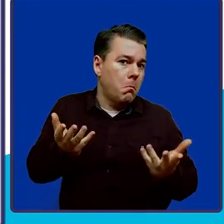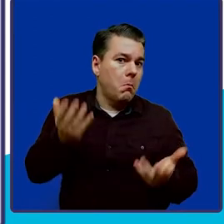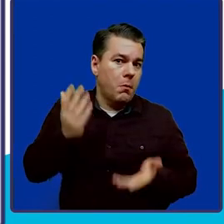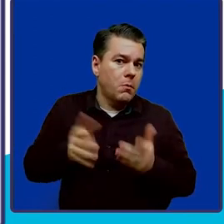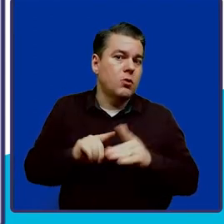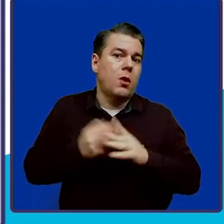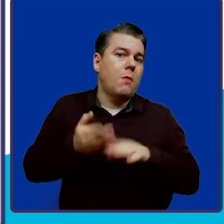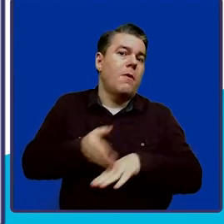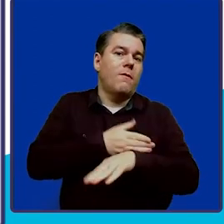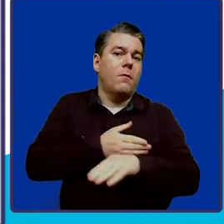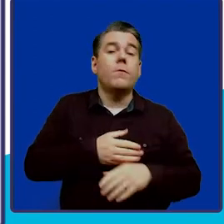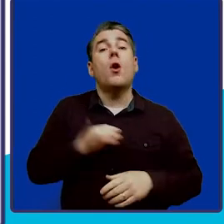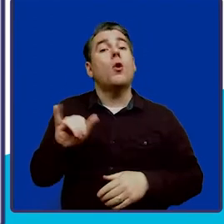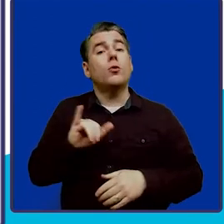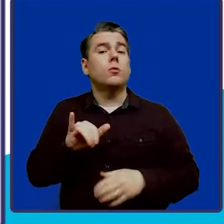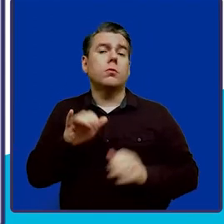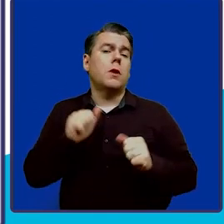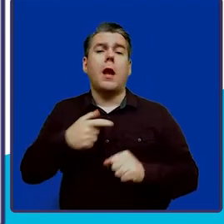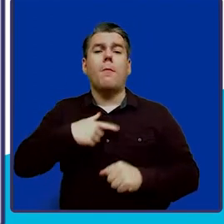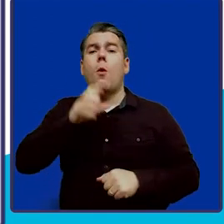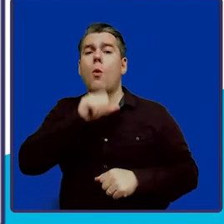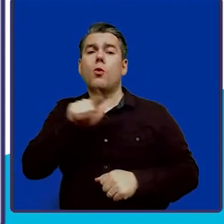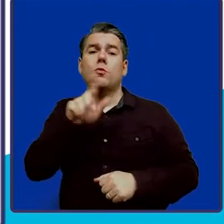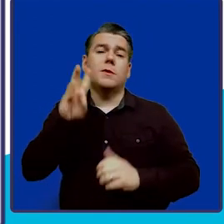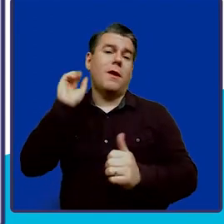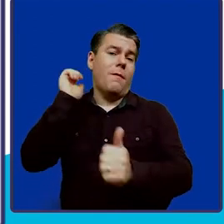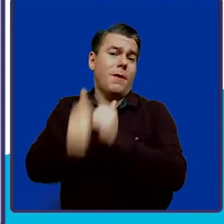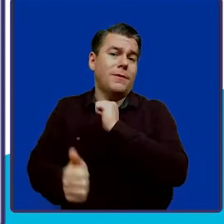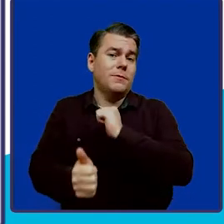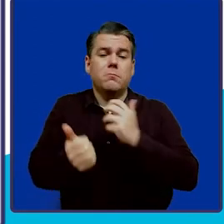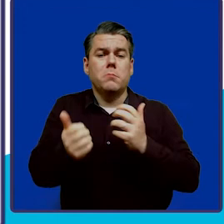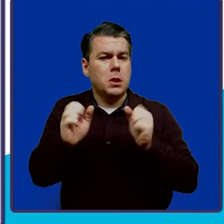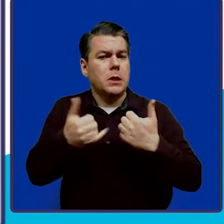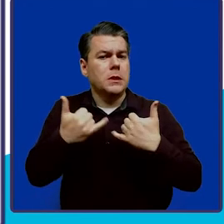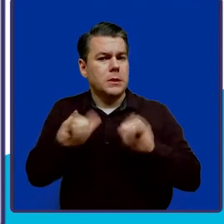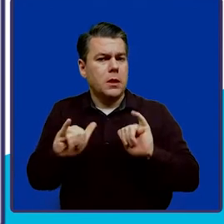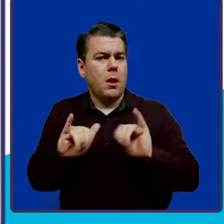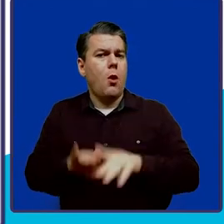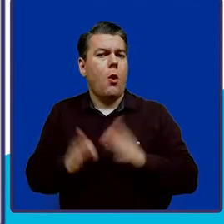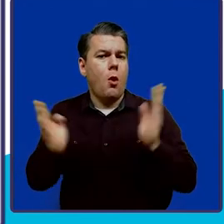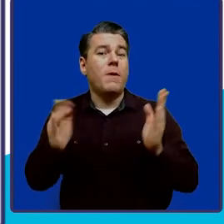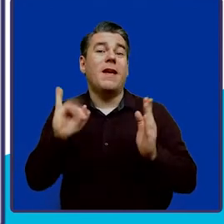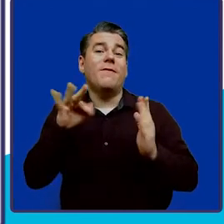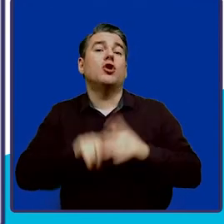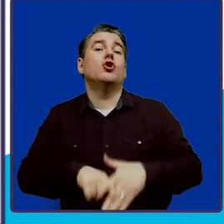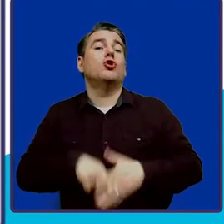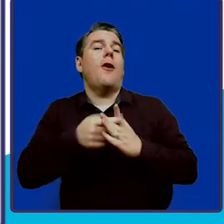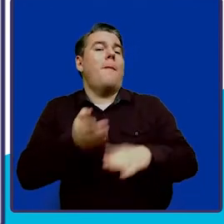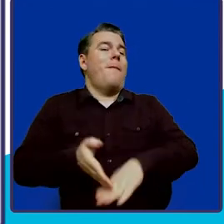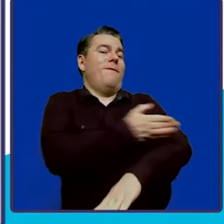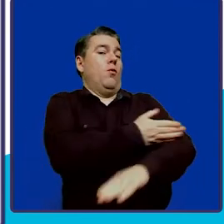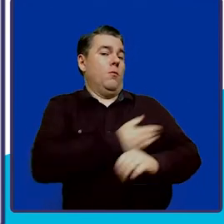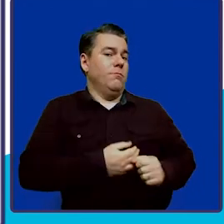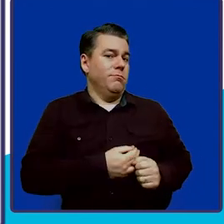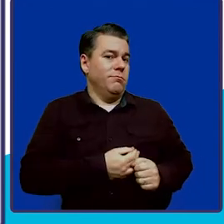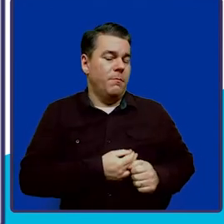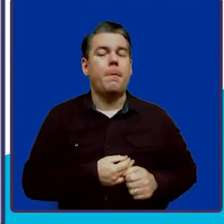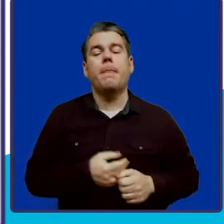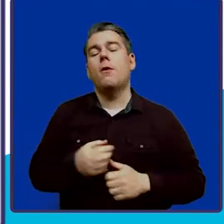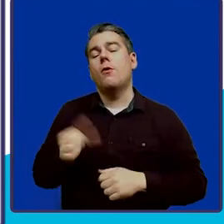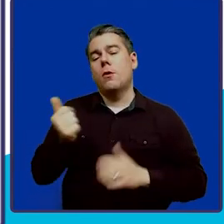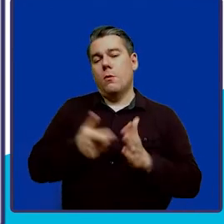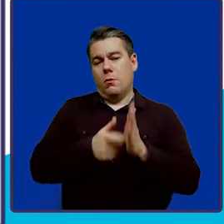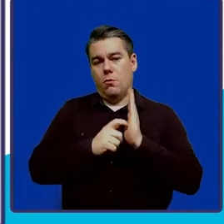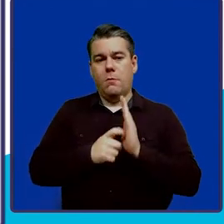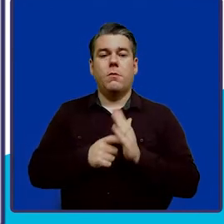have to open the account prior to the age of 26. And then one of the following criteria. The individual